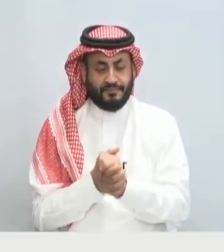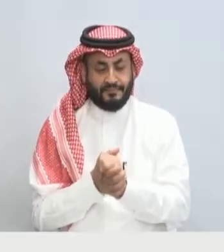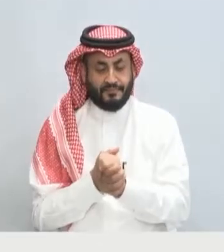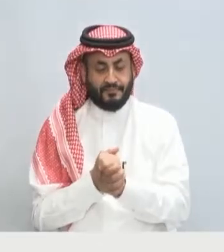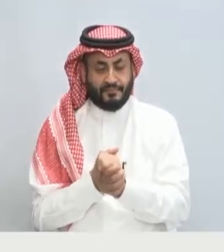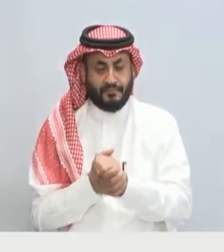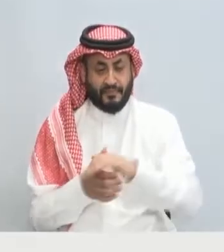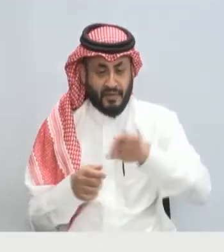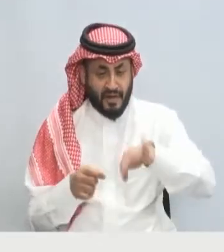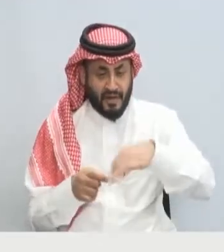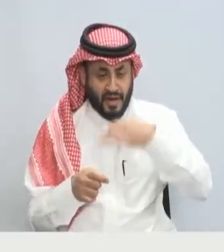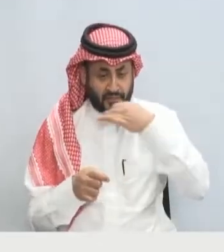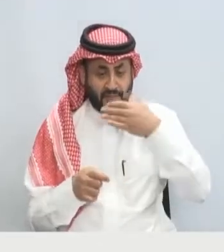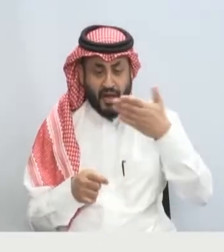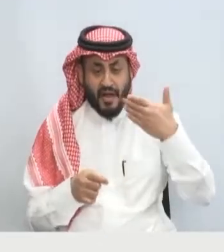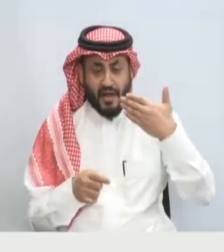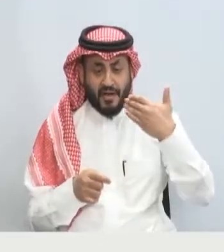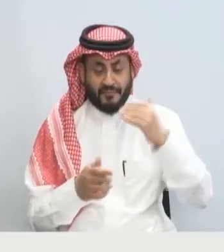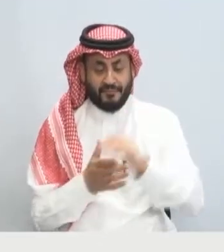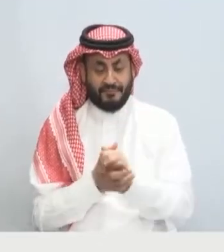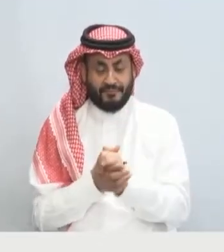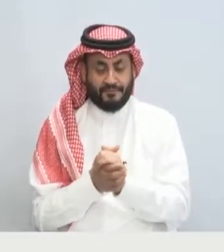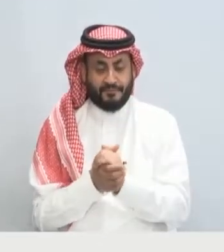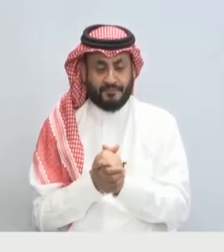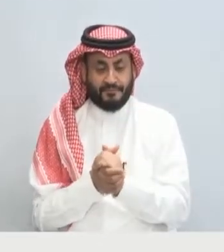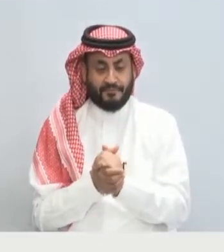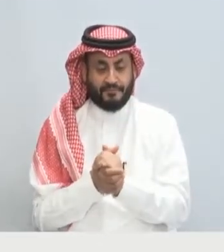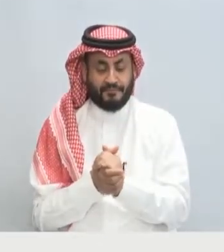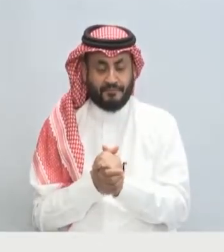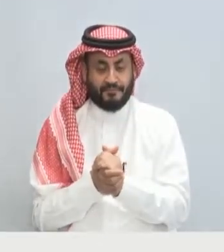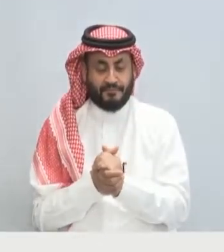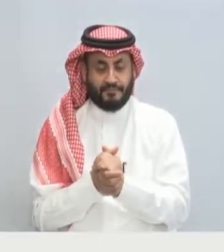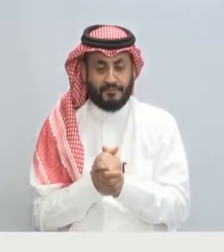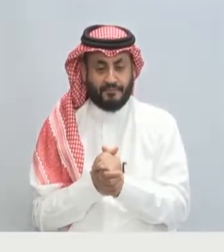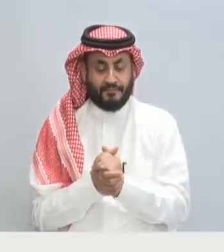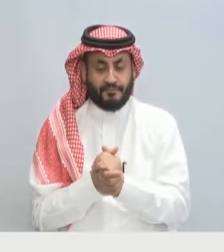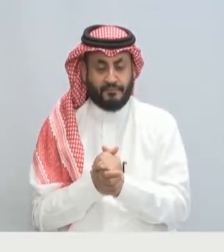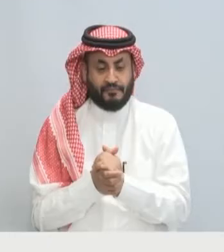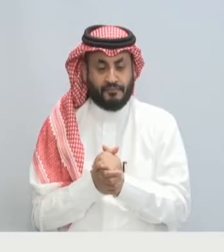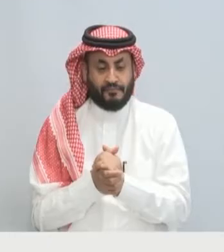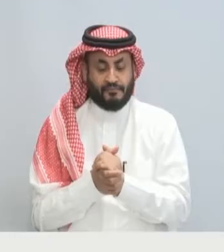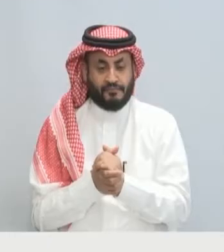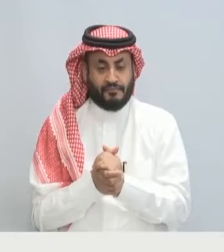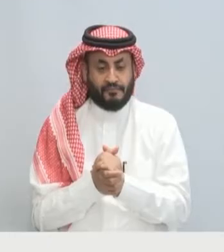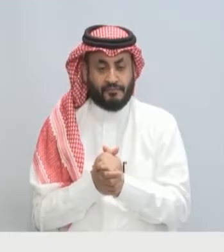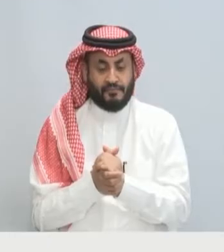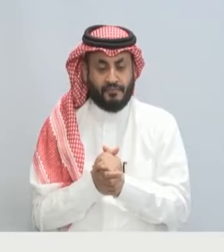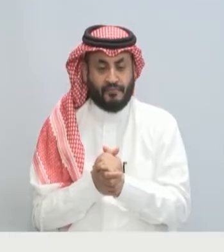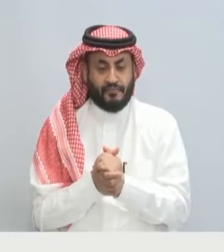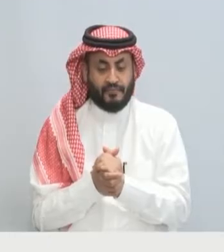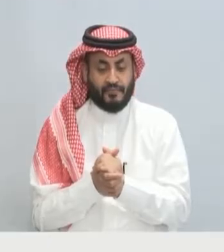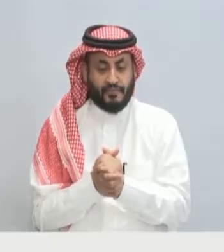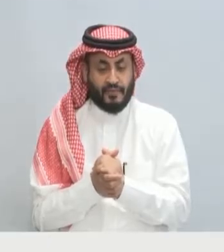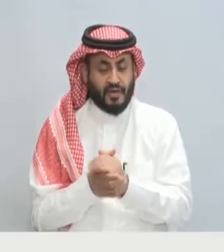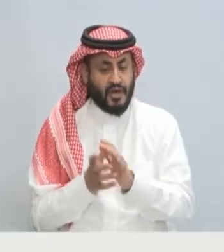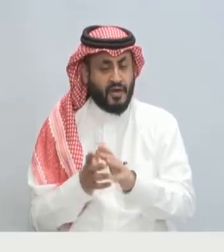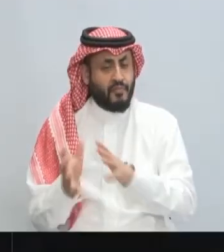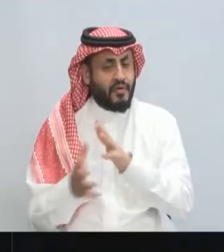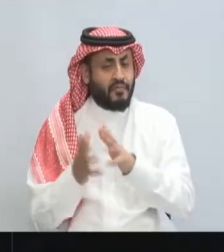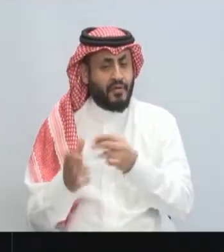My soap is hot. So, in this chant, we talk about